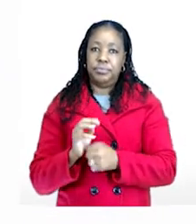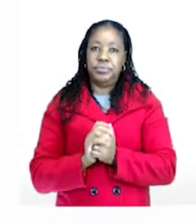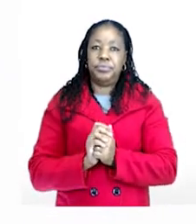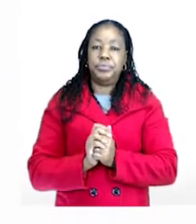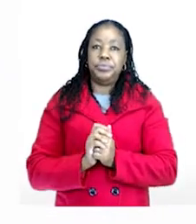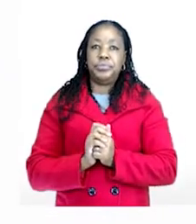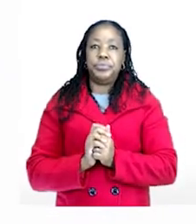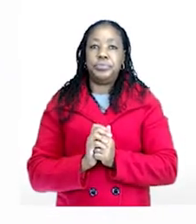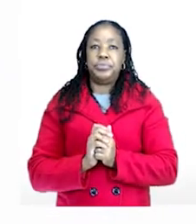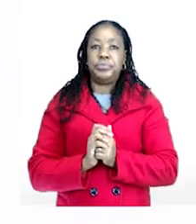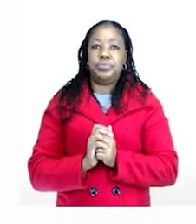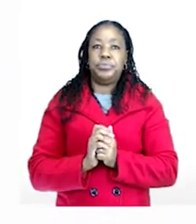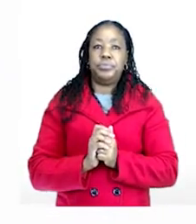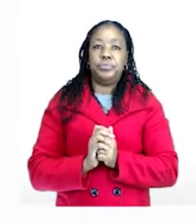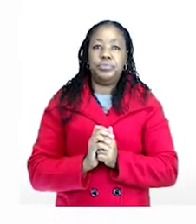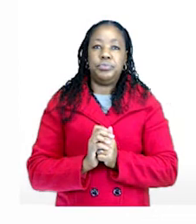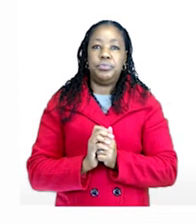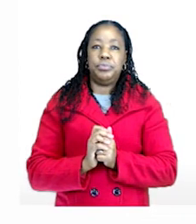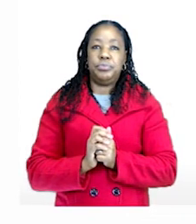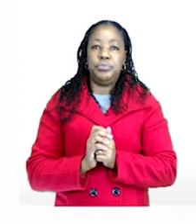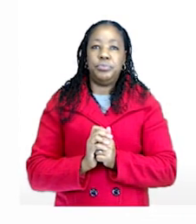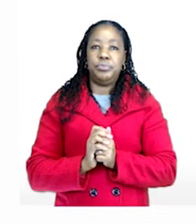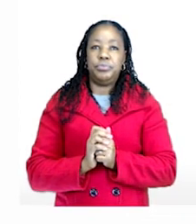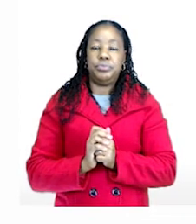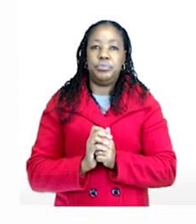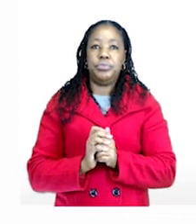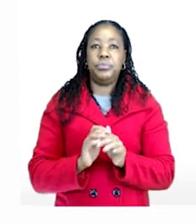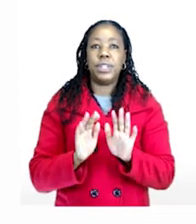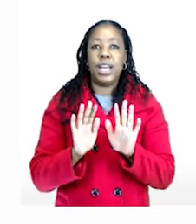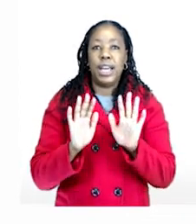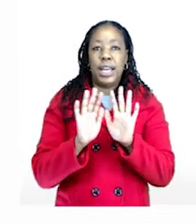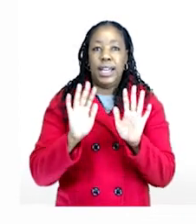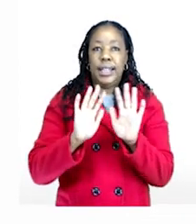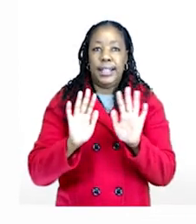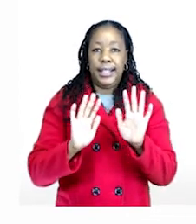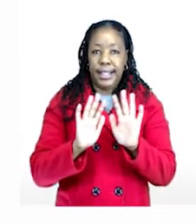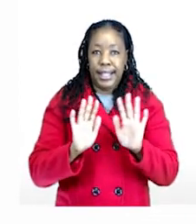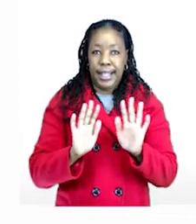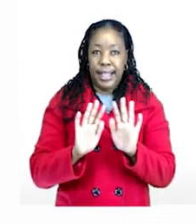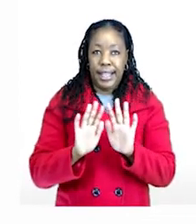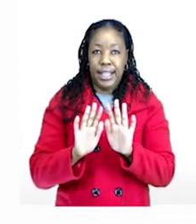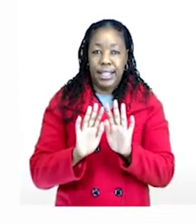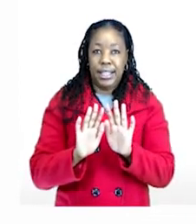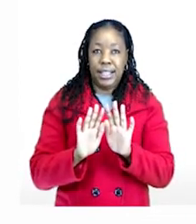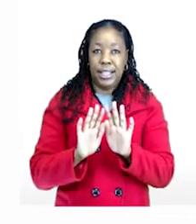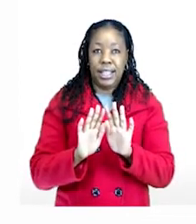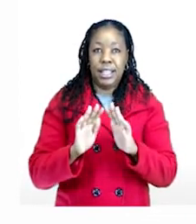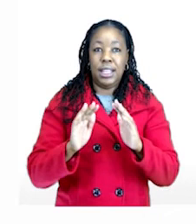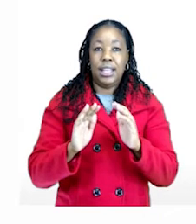On page 13, the instruction reads, color the pot that is